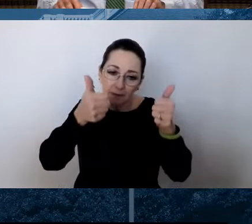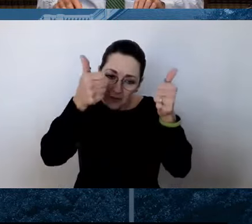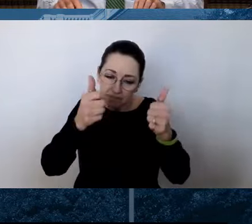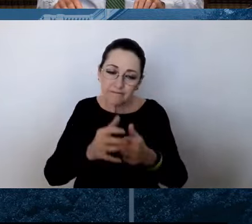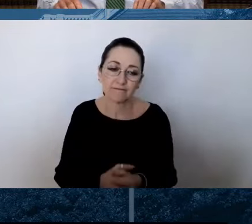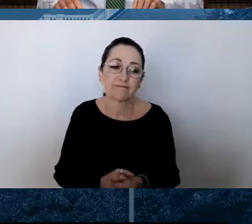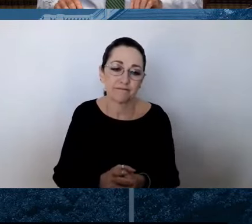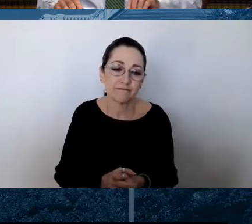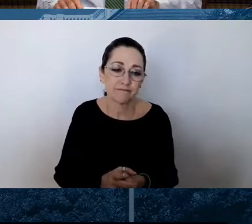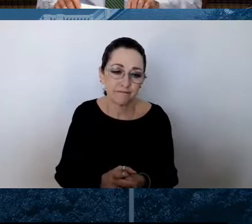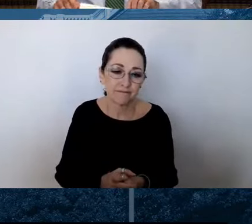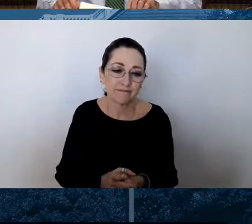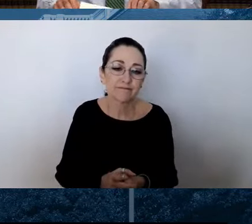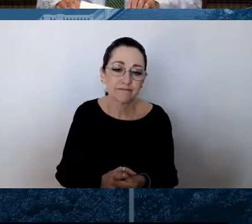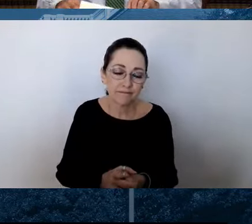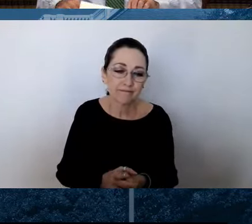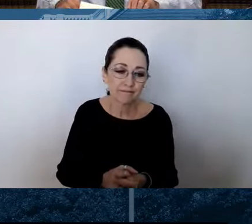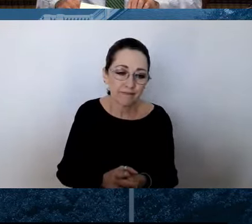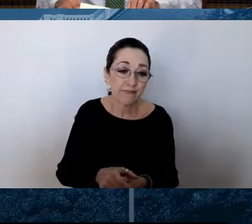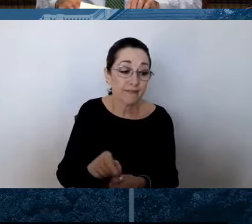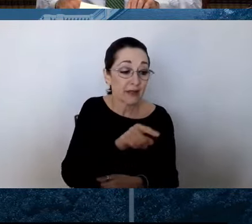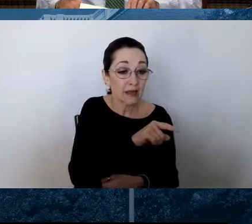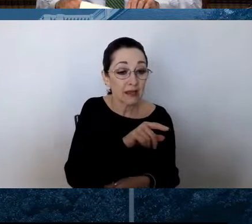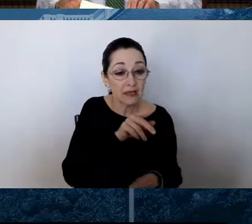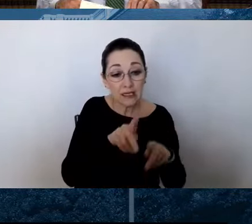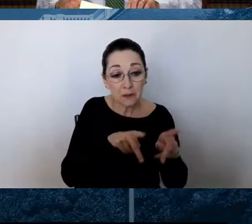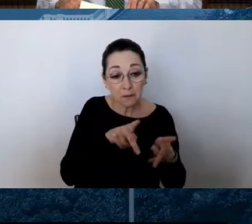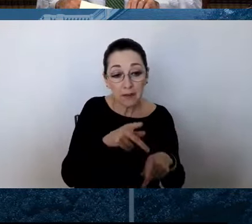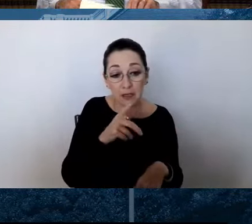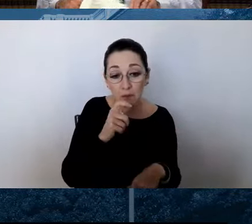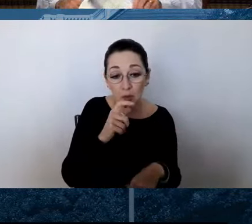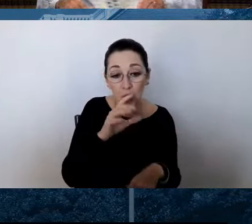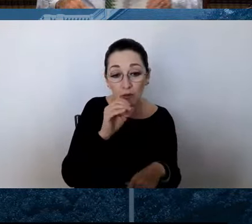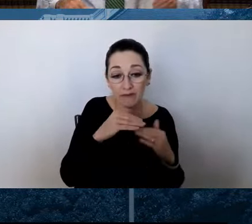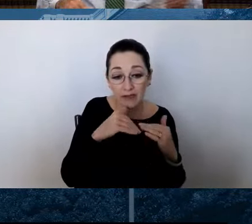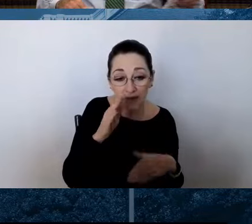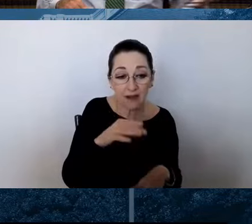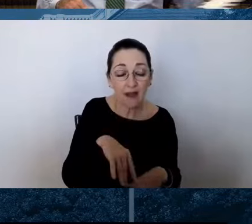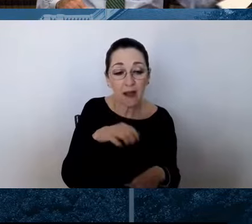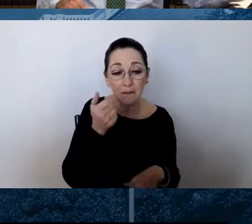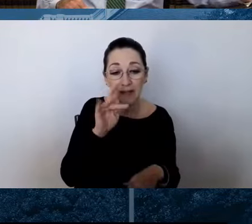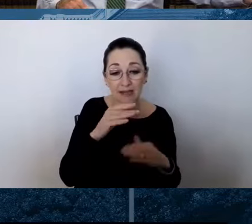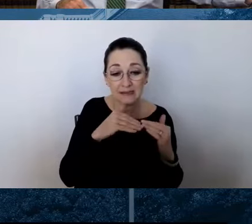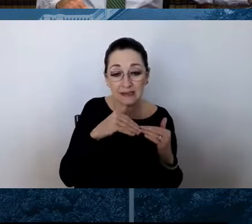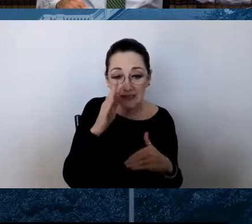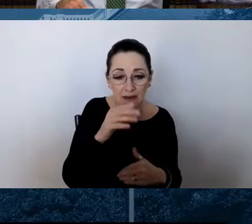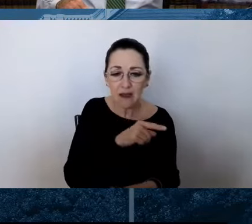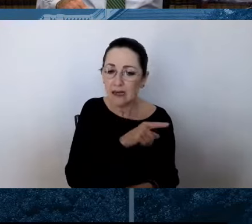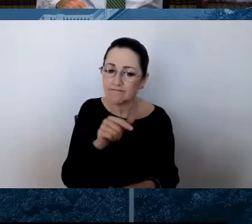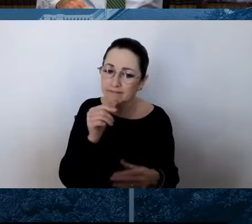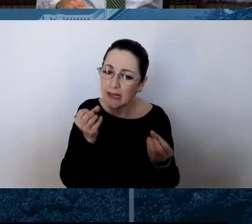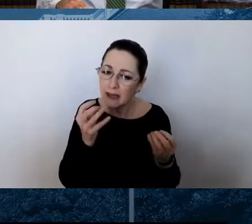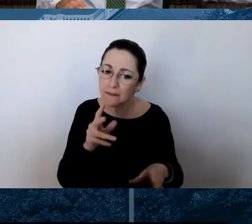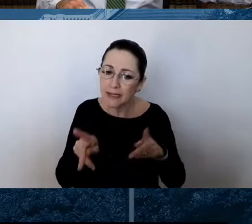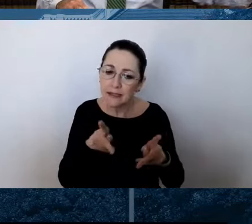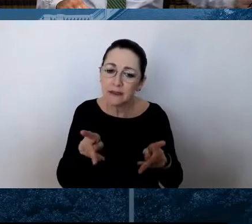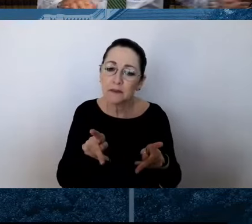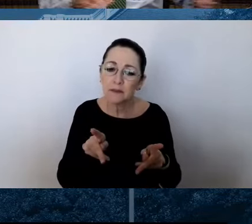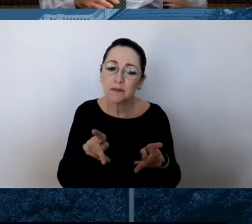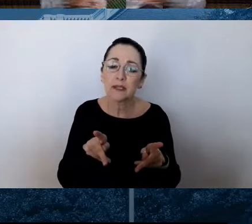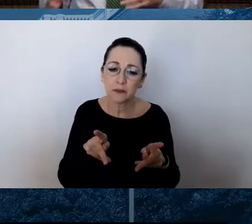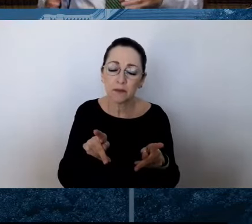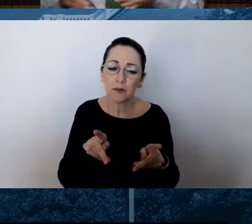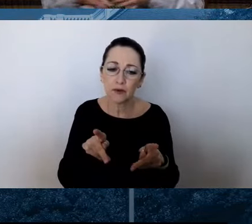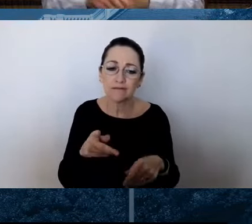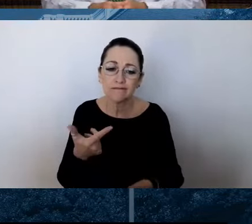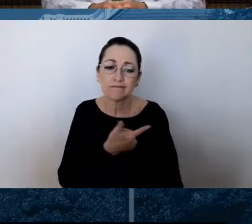eligible, 18 and over and 15 and over, but you see the percentages there. What it really boils down to as